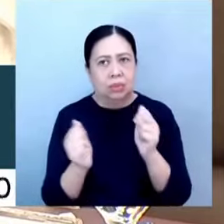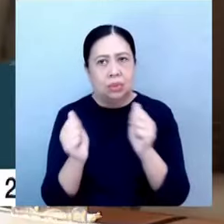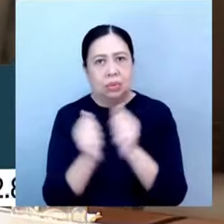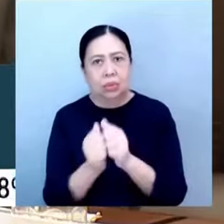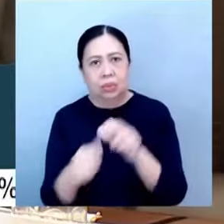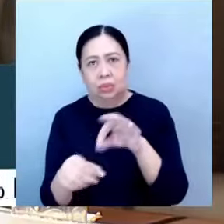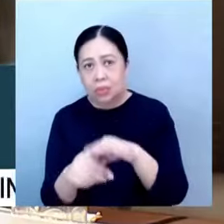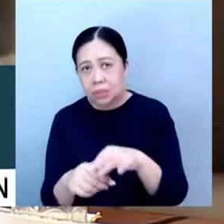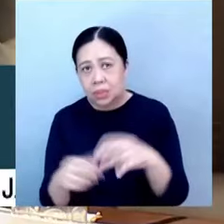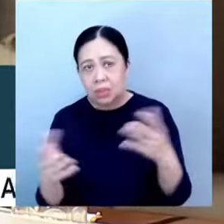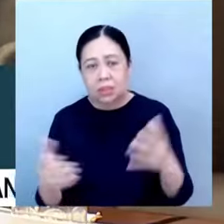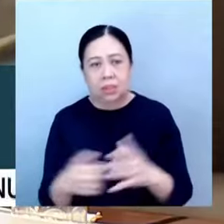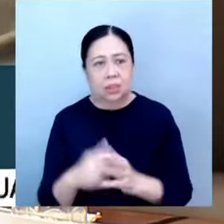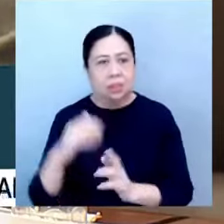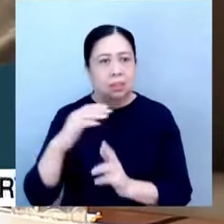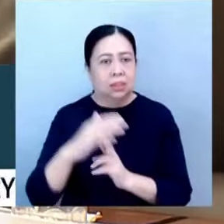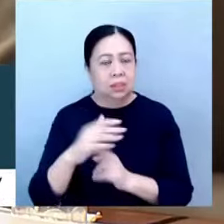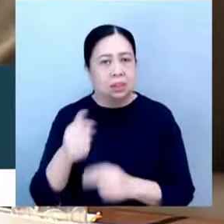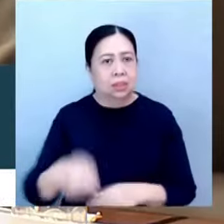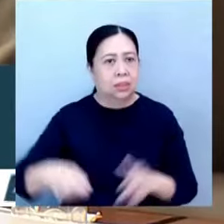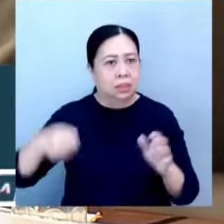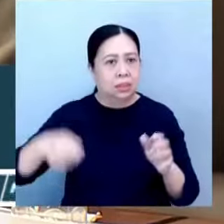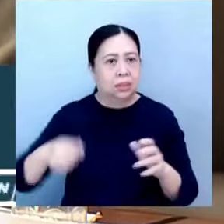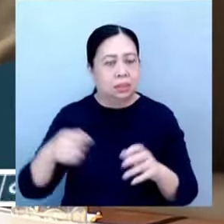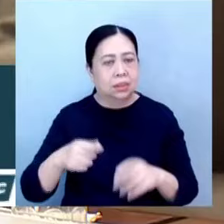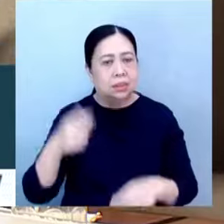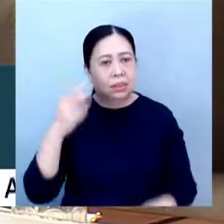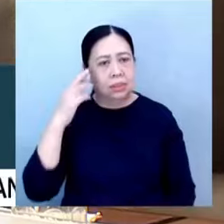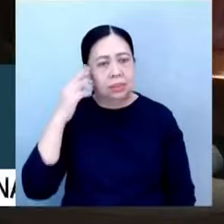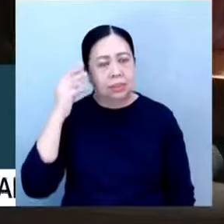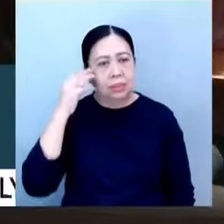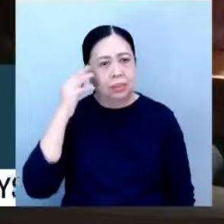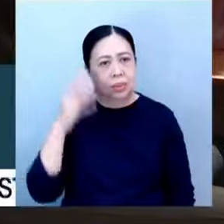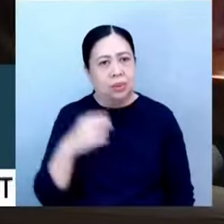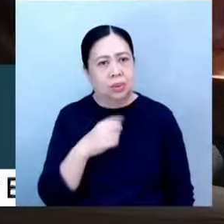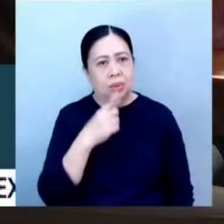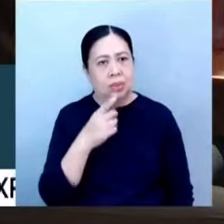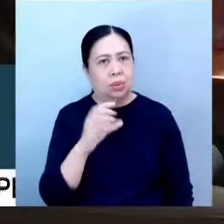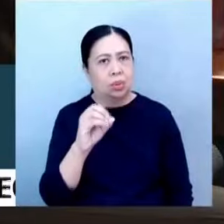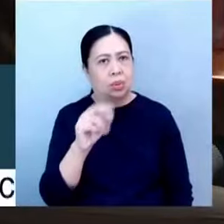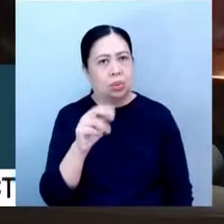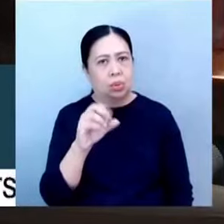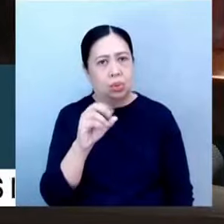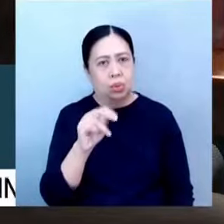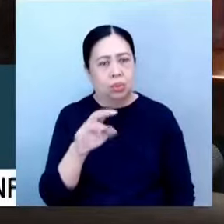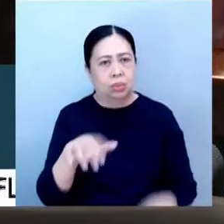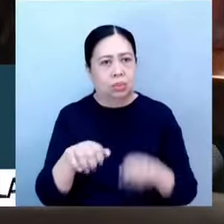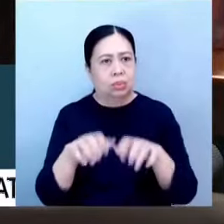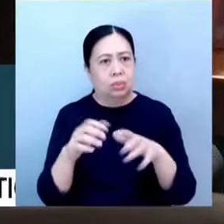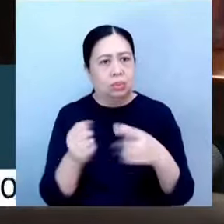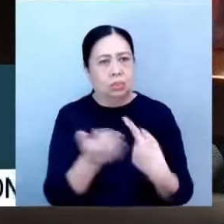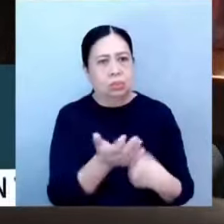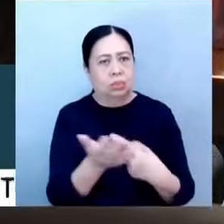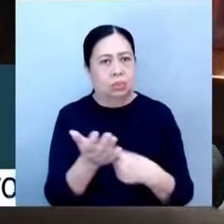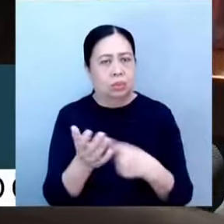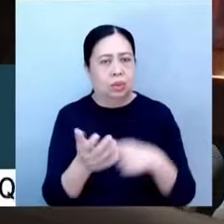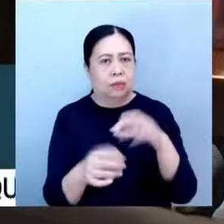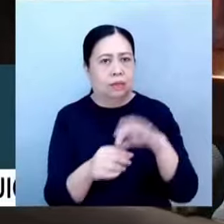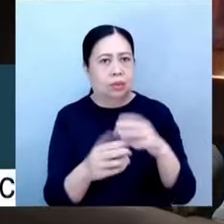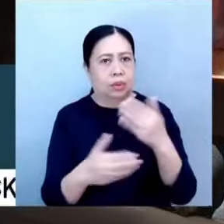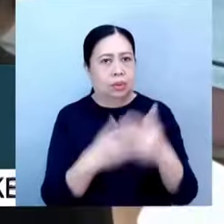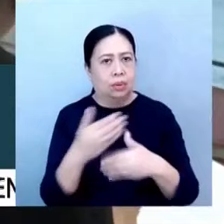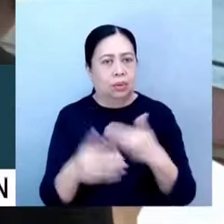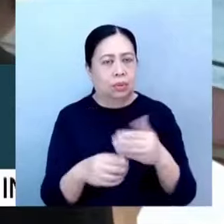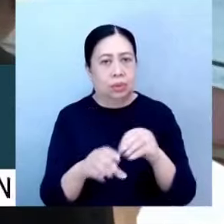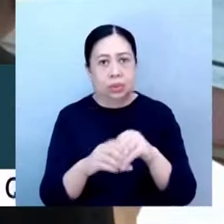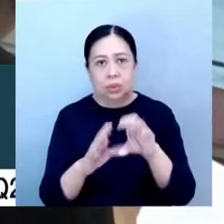either. Retired Justice Vicente Mendoza asserts that although CONCOM delegates forgot to clarify the voting process in the